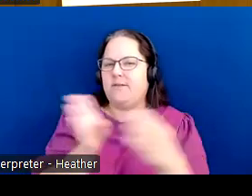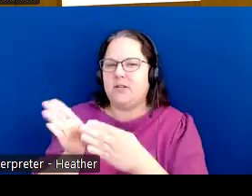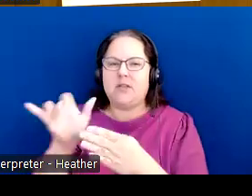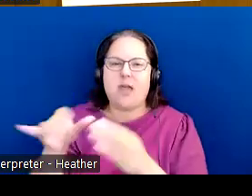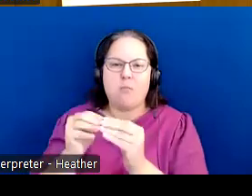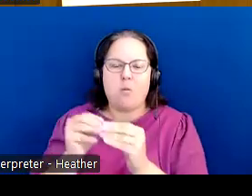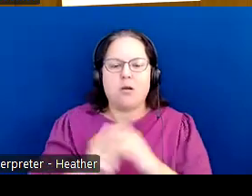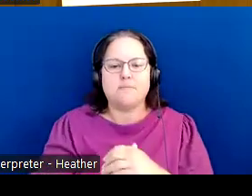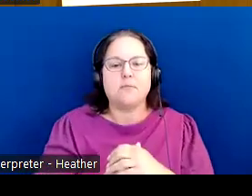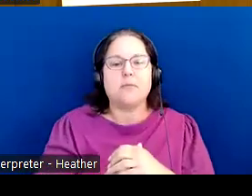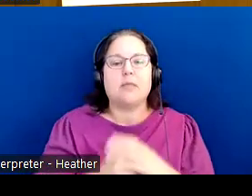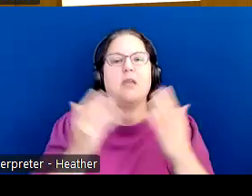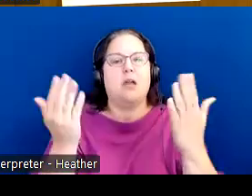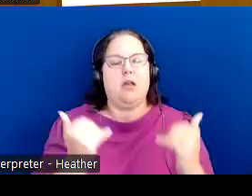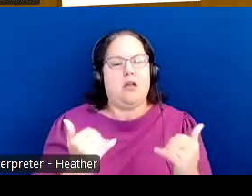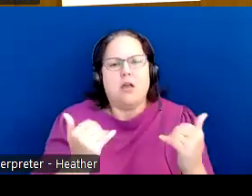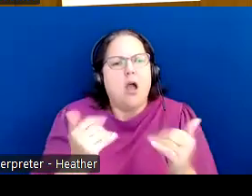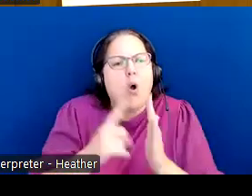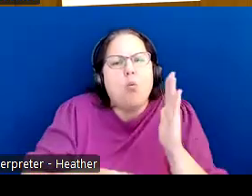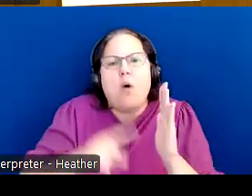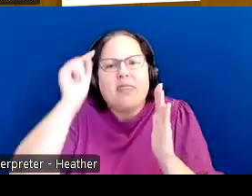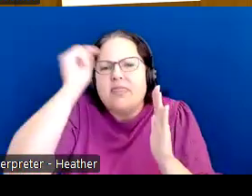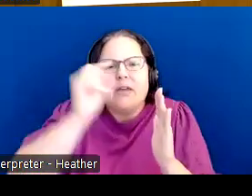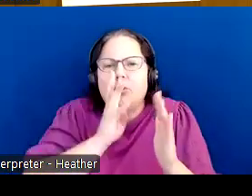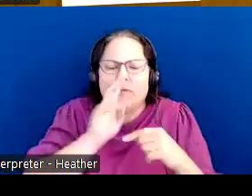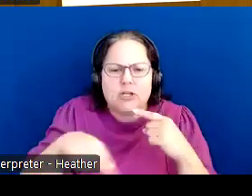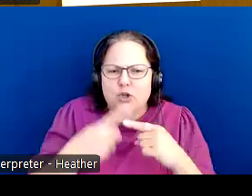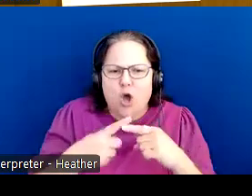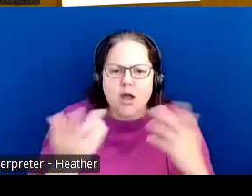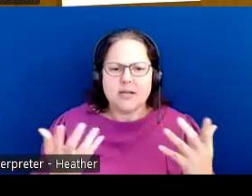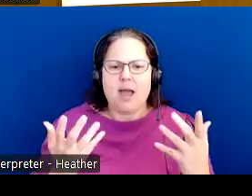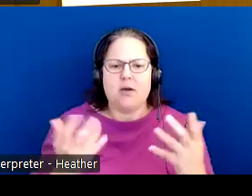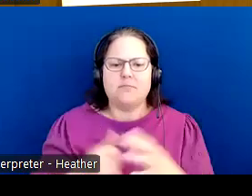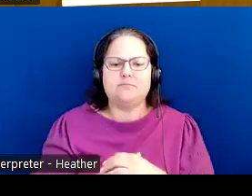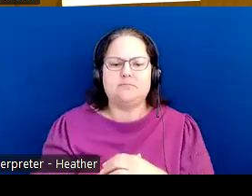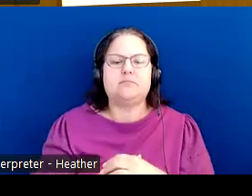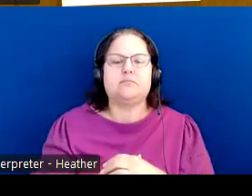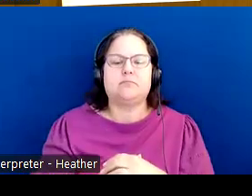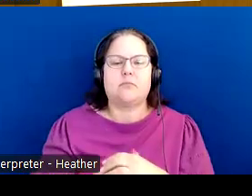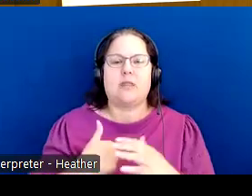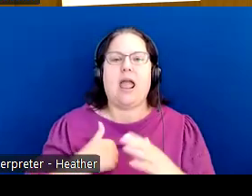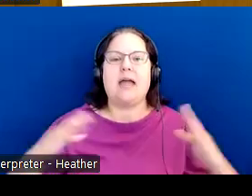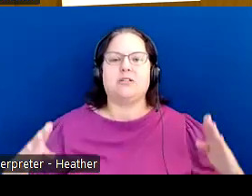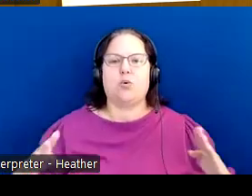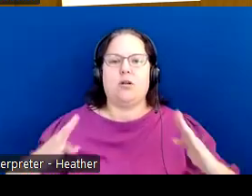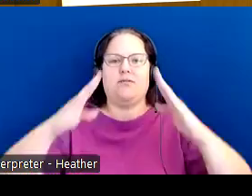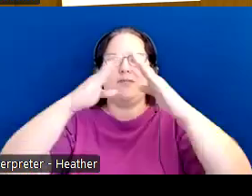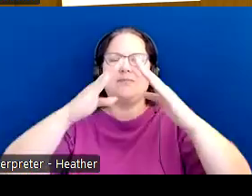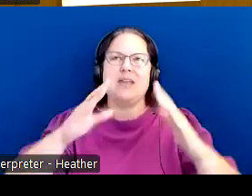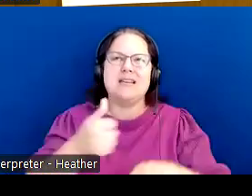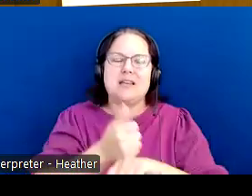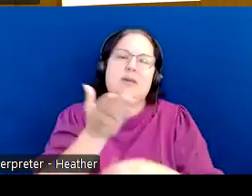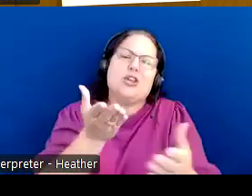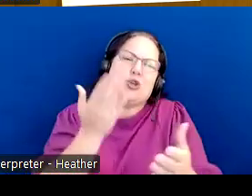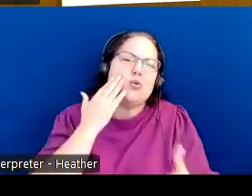So switching now to what theoretical models that we're going to be talking about, I kind of structured this because we're all familiar